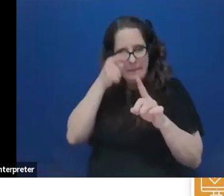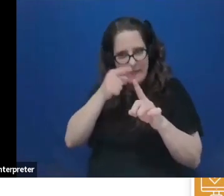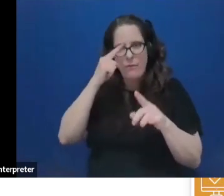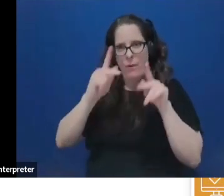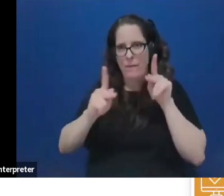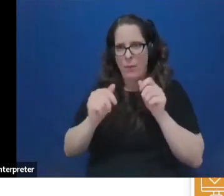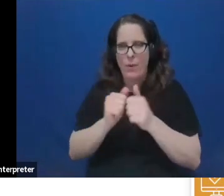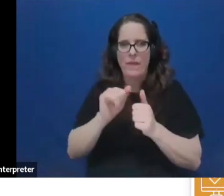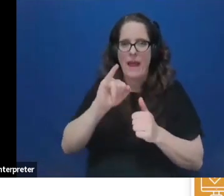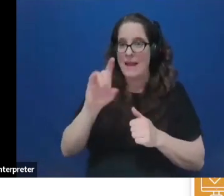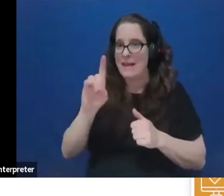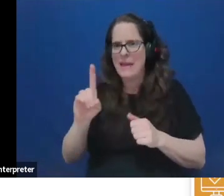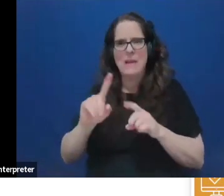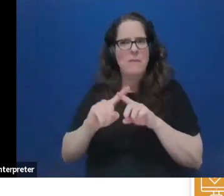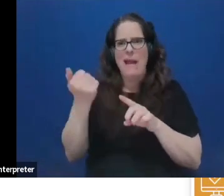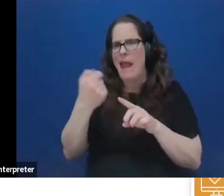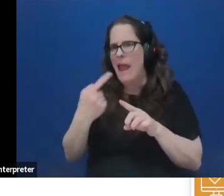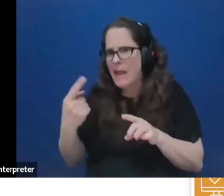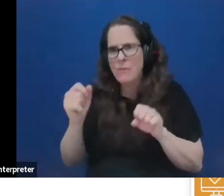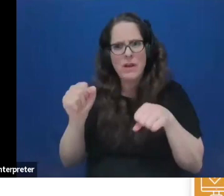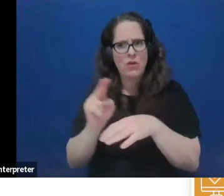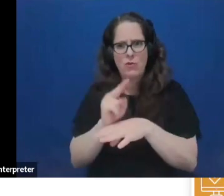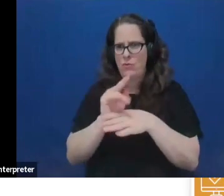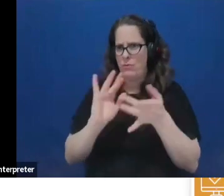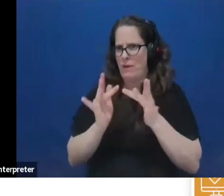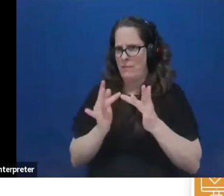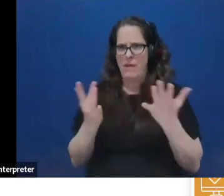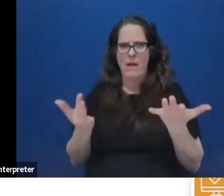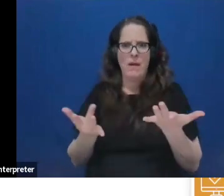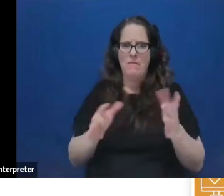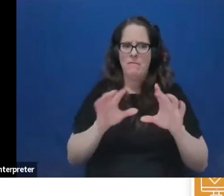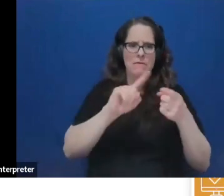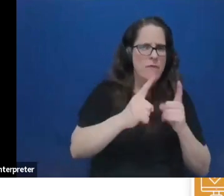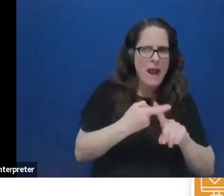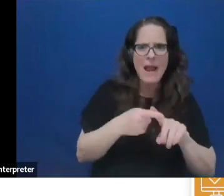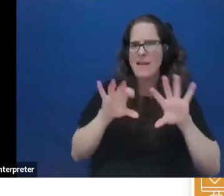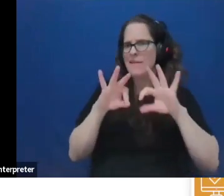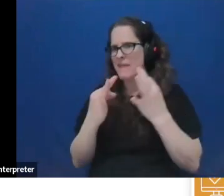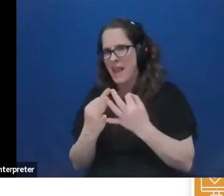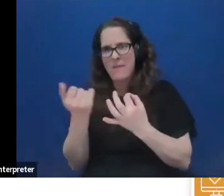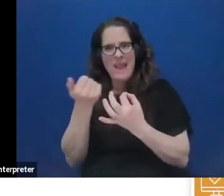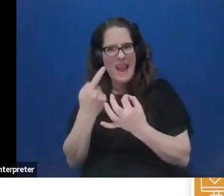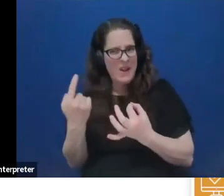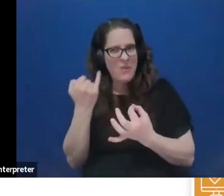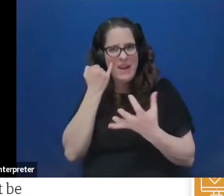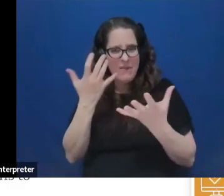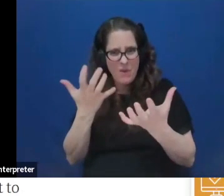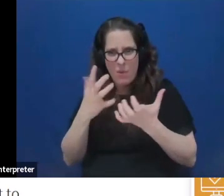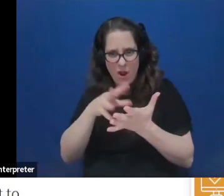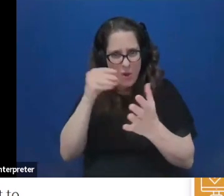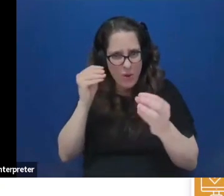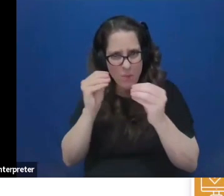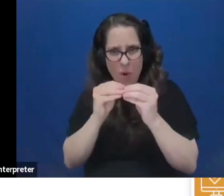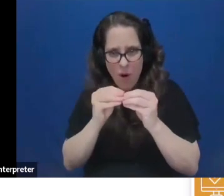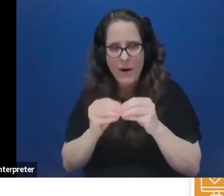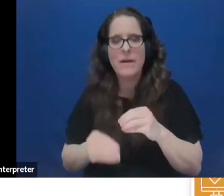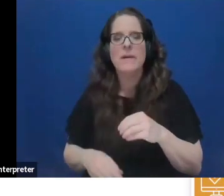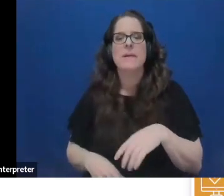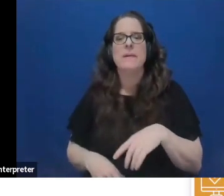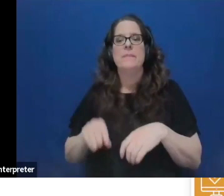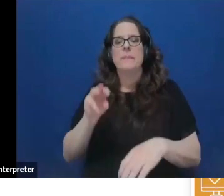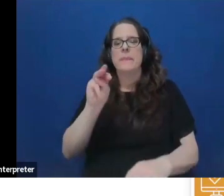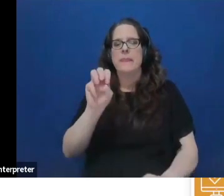we encourage all friends, family member, anybody who wants to learn more about this. It's And with certainly, any with I think also with any